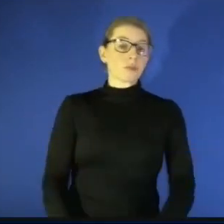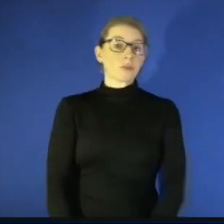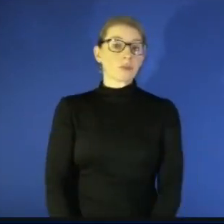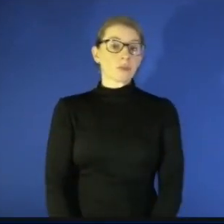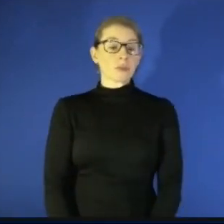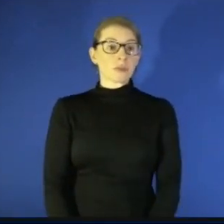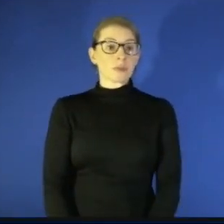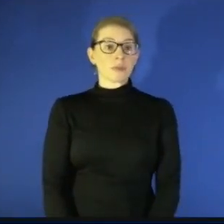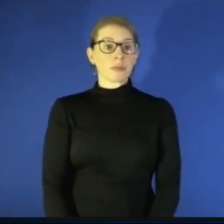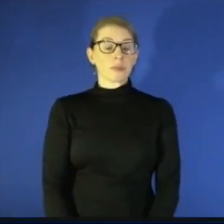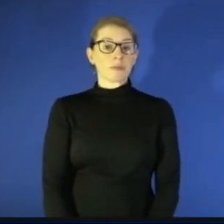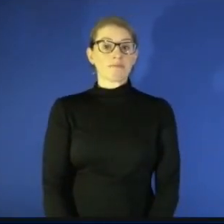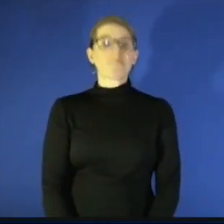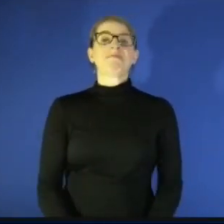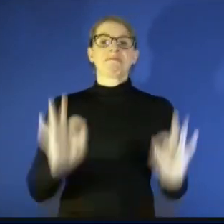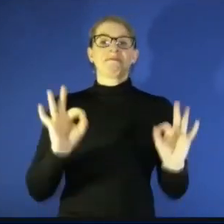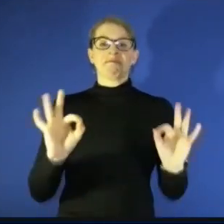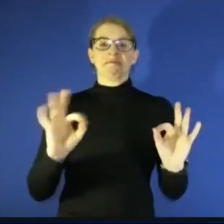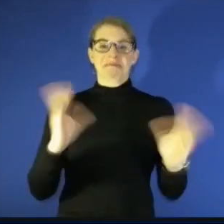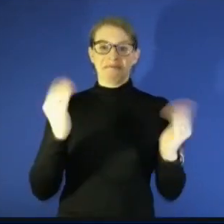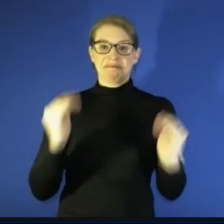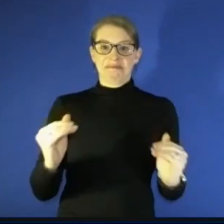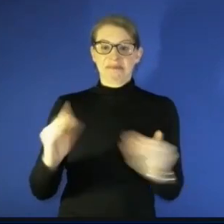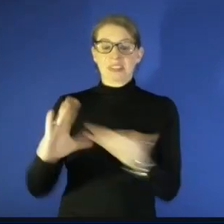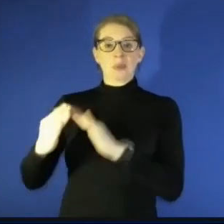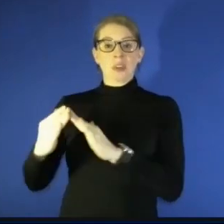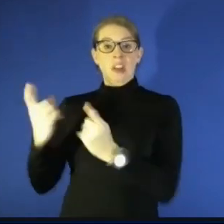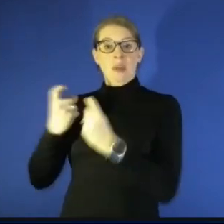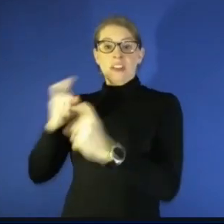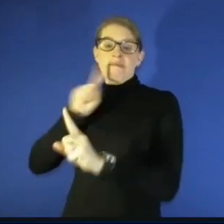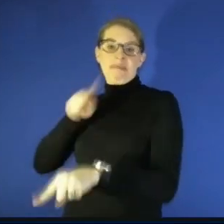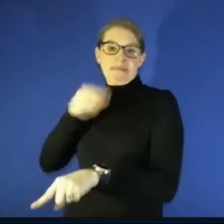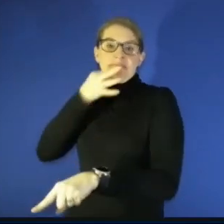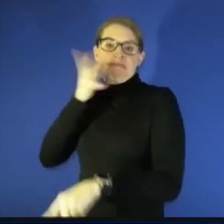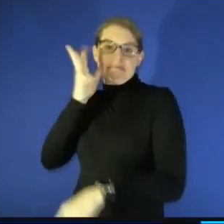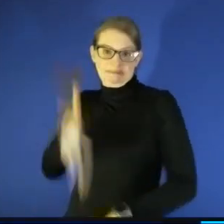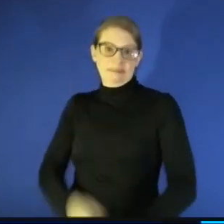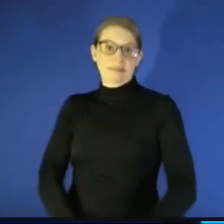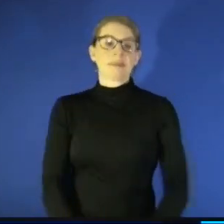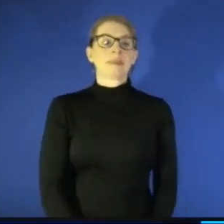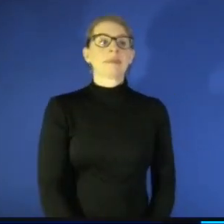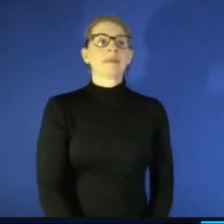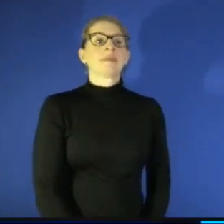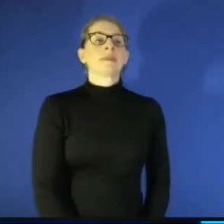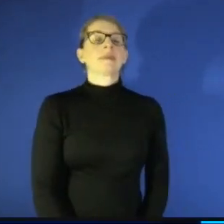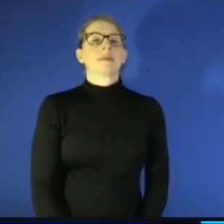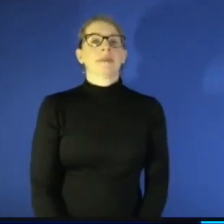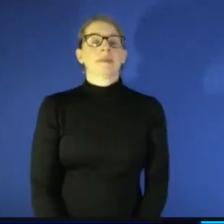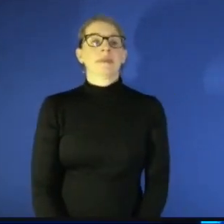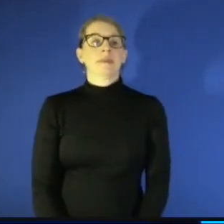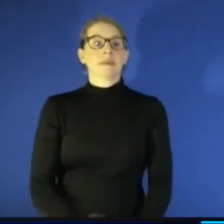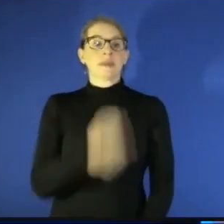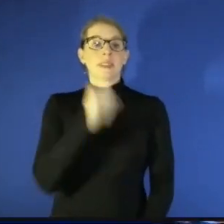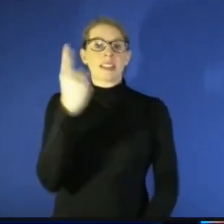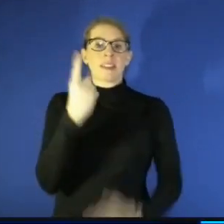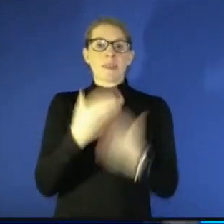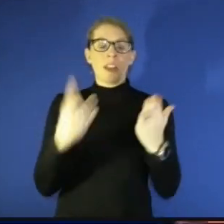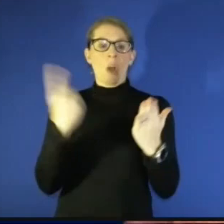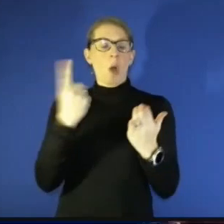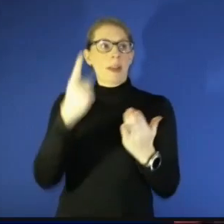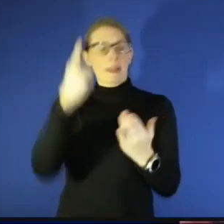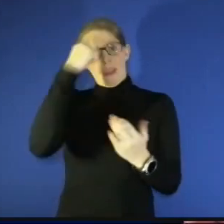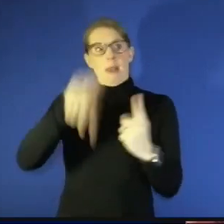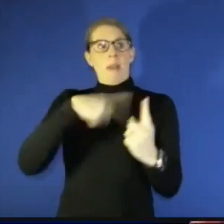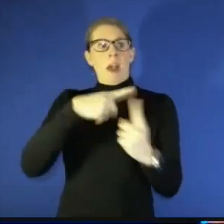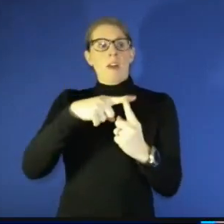I think we're good to go. All right, we'll get to community questions here in just a bit. Well, it's not something you always think about when you fall and hit your head, bump